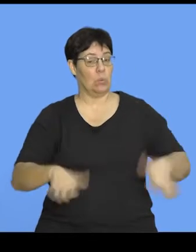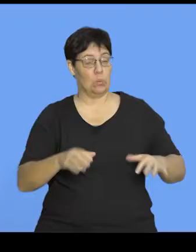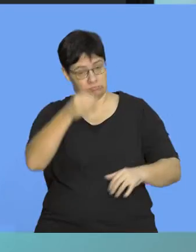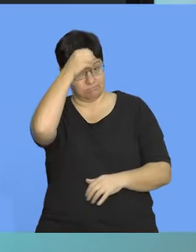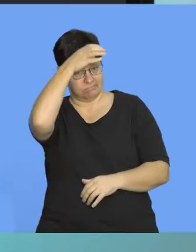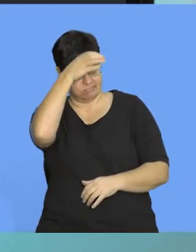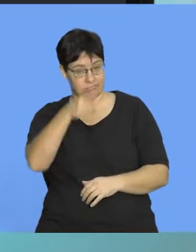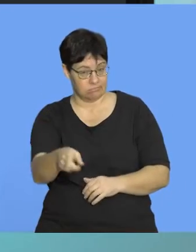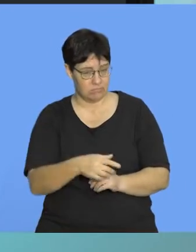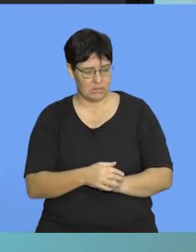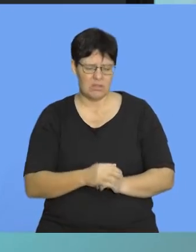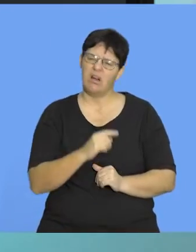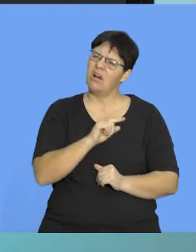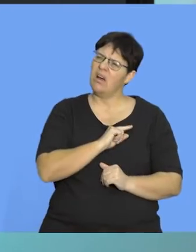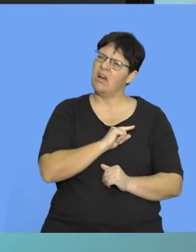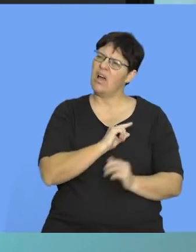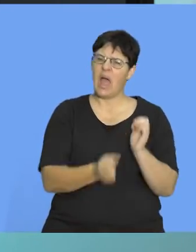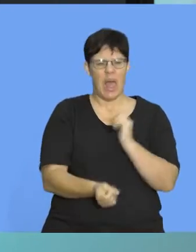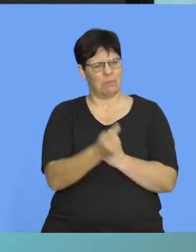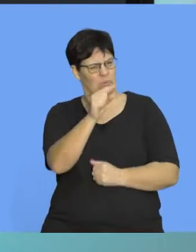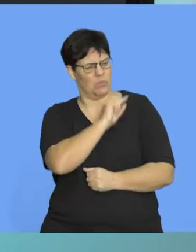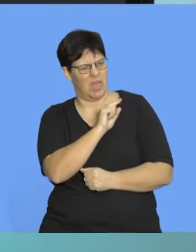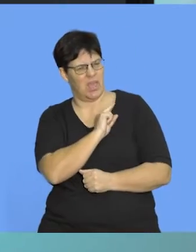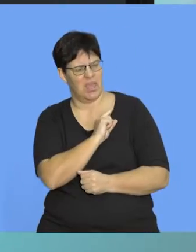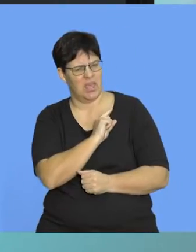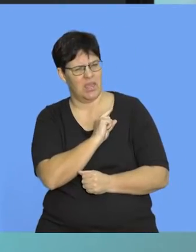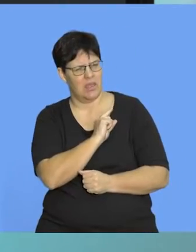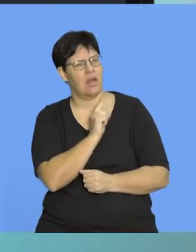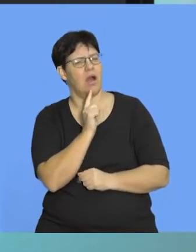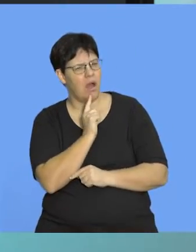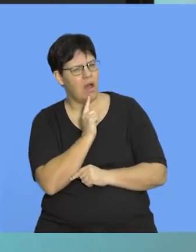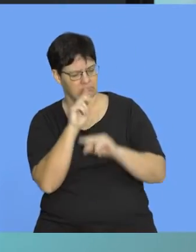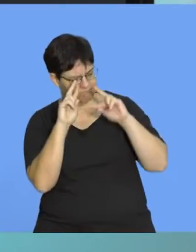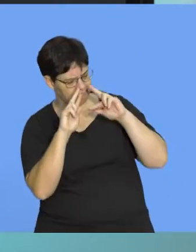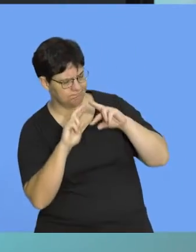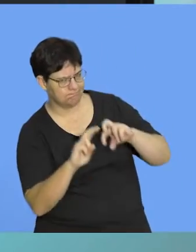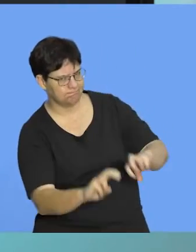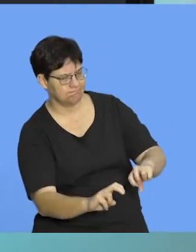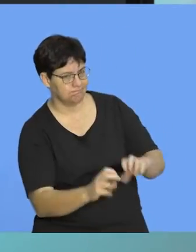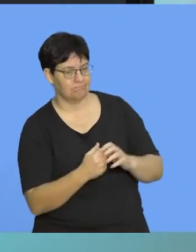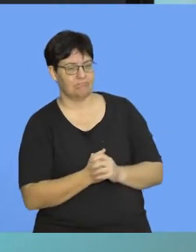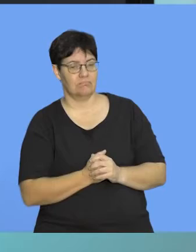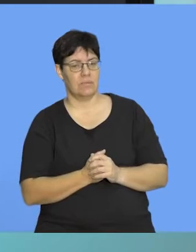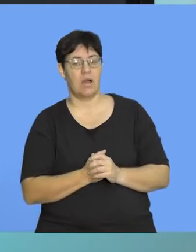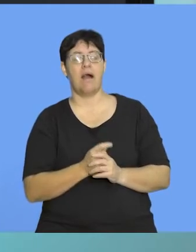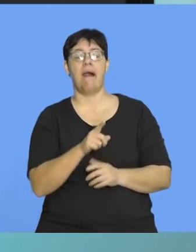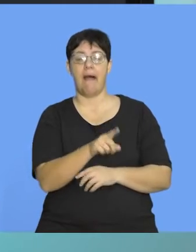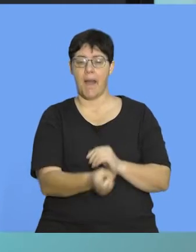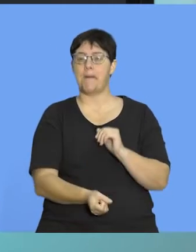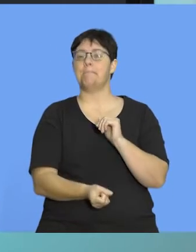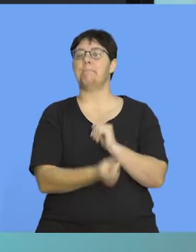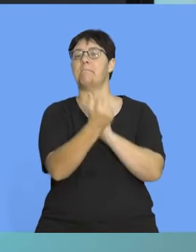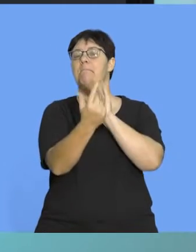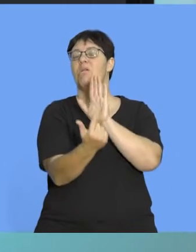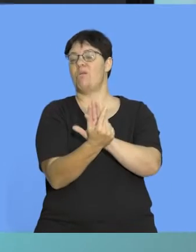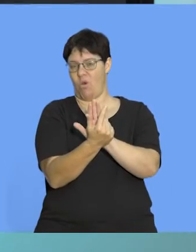like, why did that happen? And then he started doing investigations. He then came up with the law,